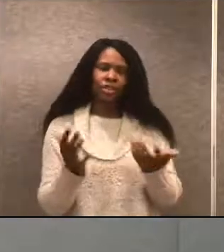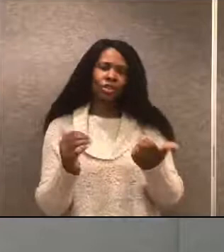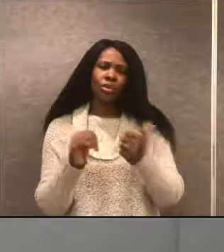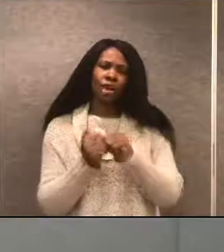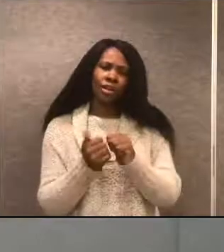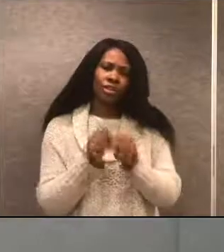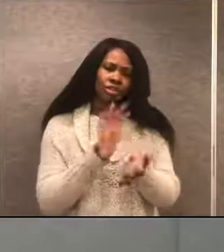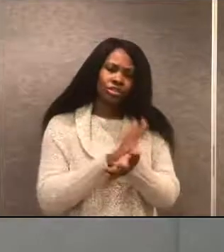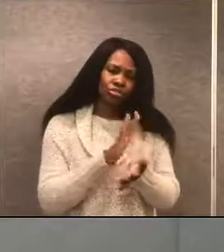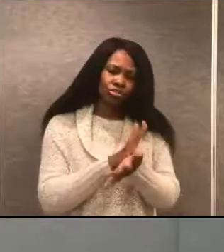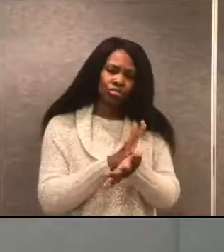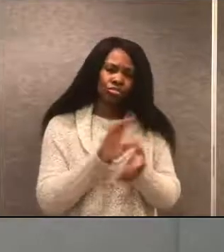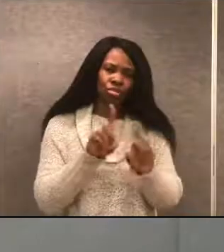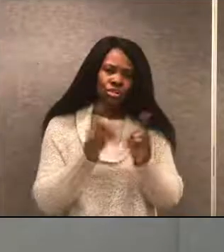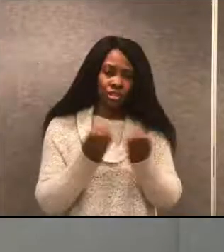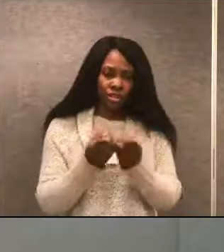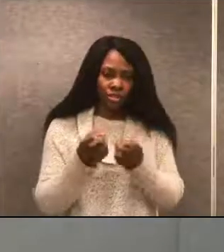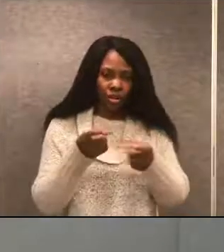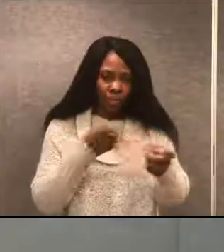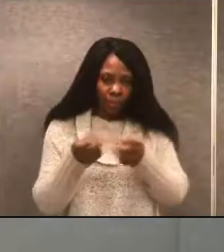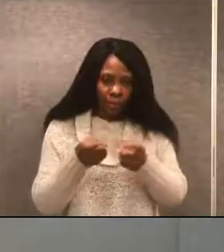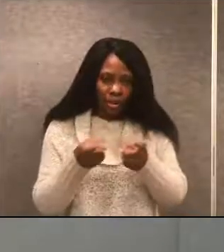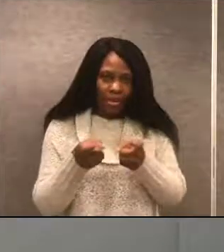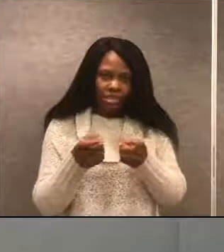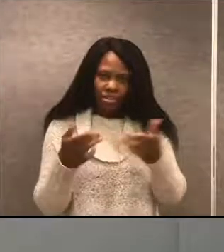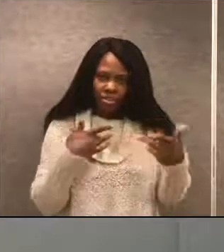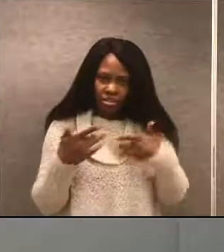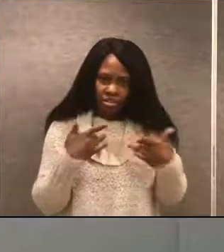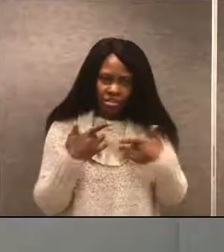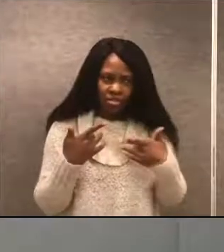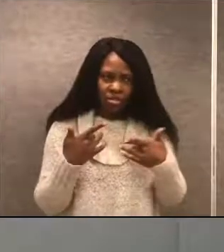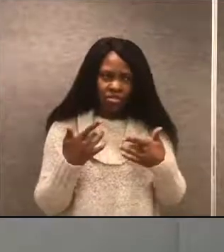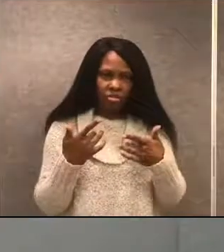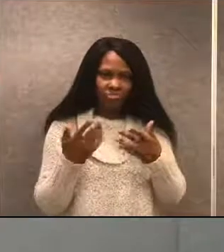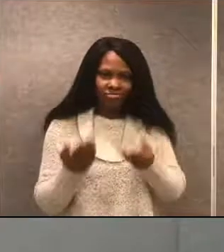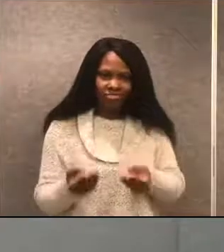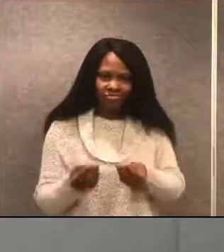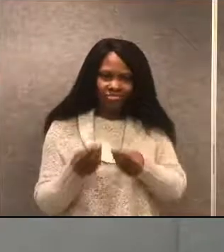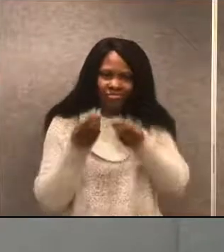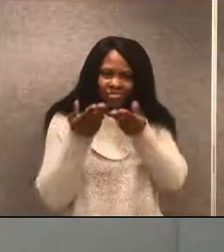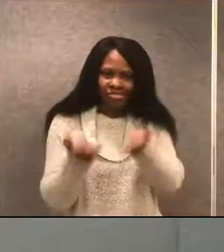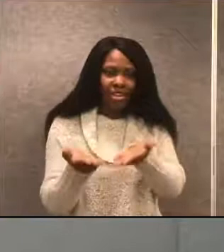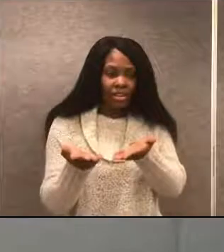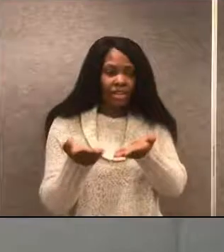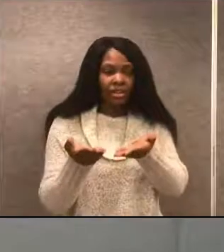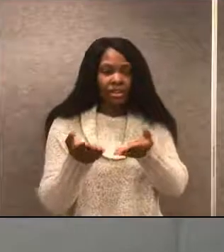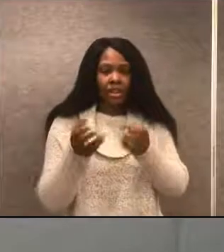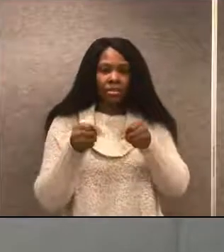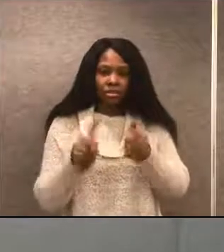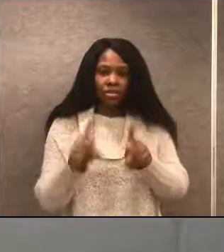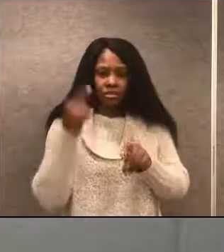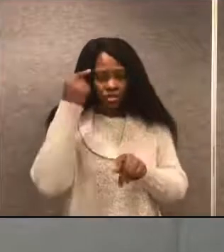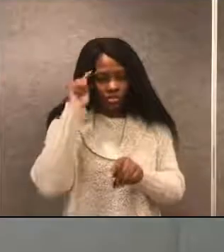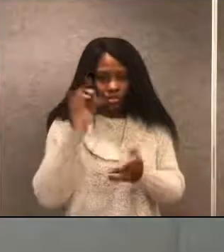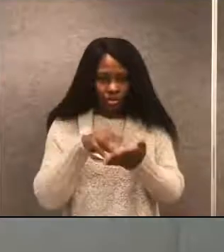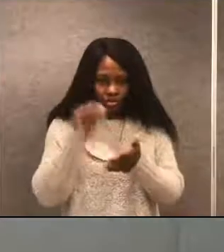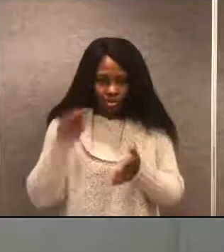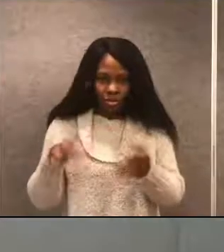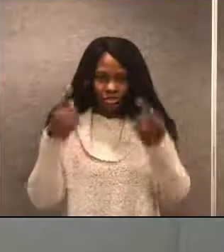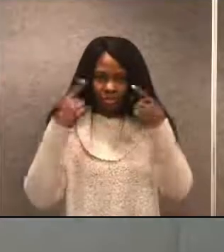district managing these concerns and providing opportunities for the students'